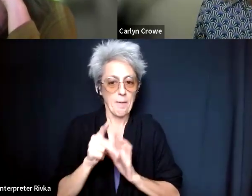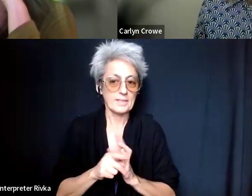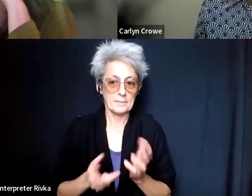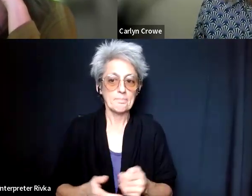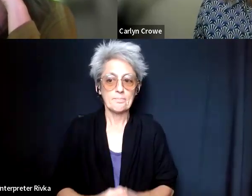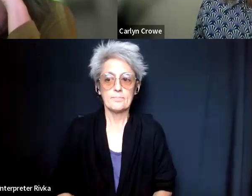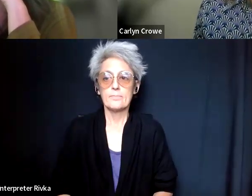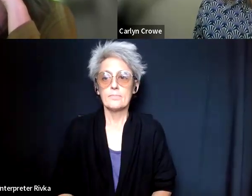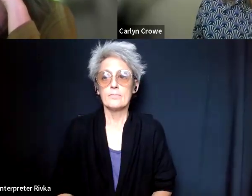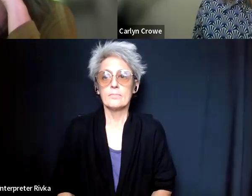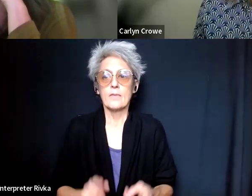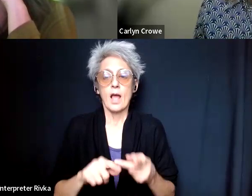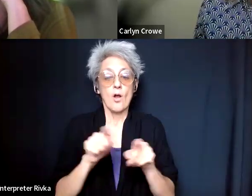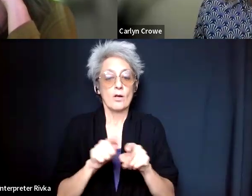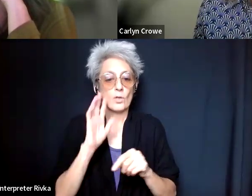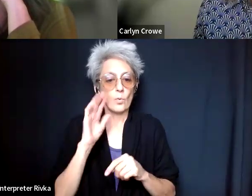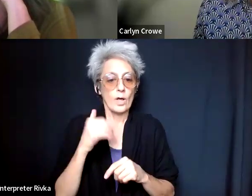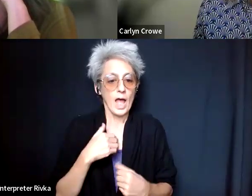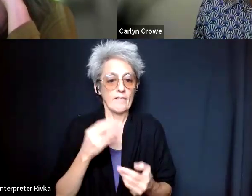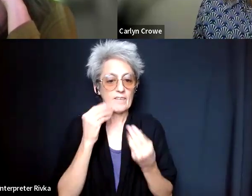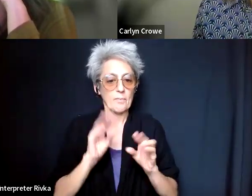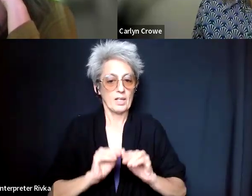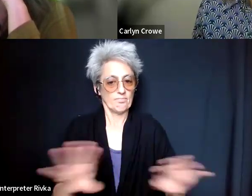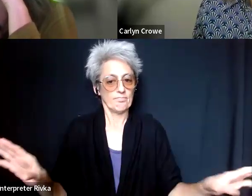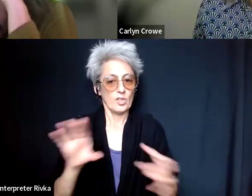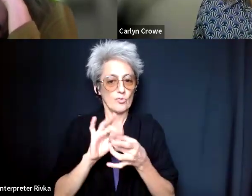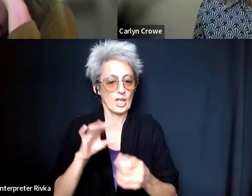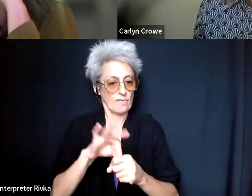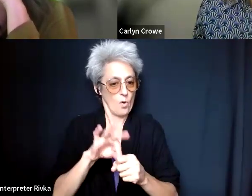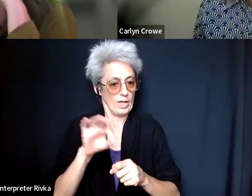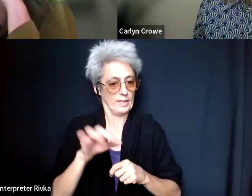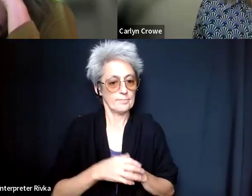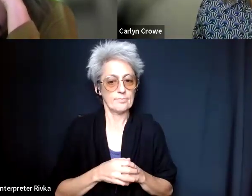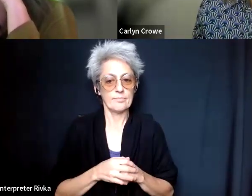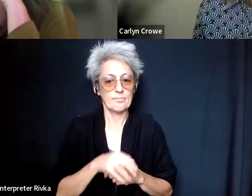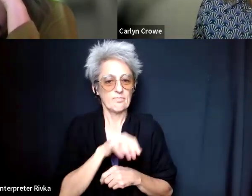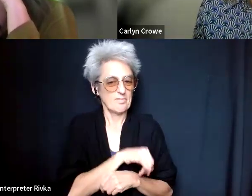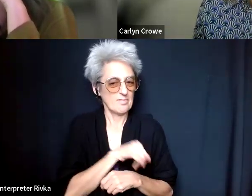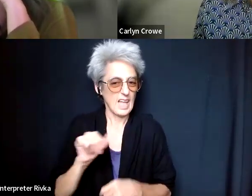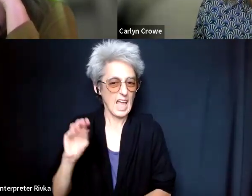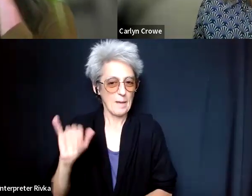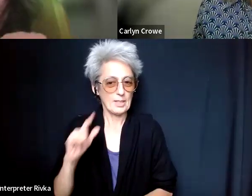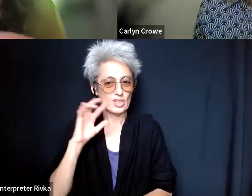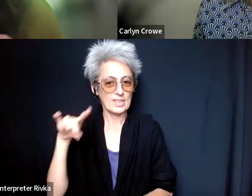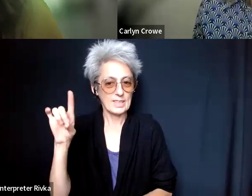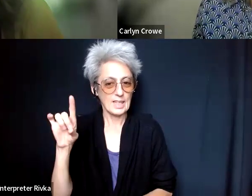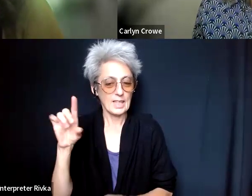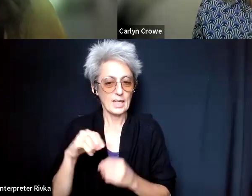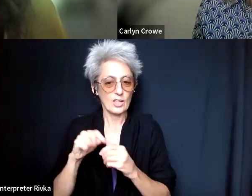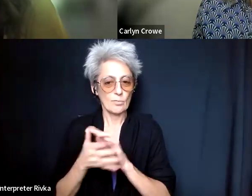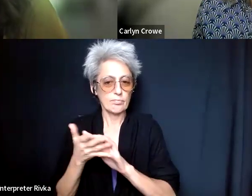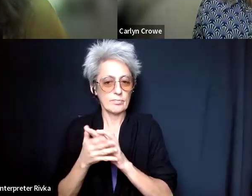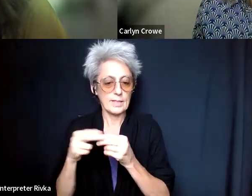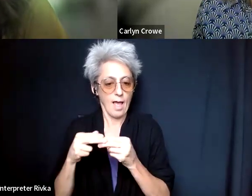And also there will be information shared on voting there, much like Amy did in her initial slide,